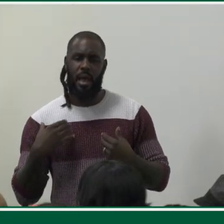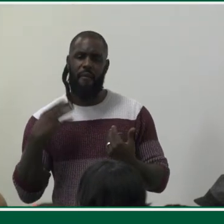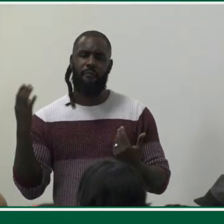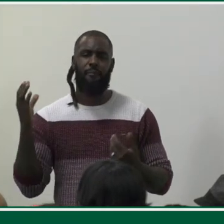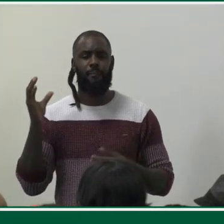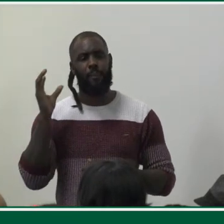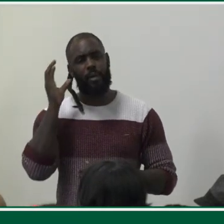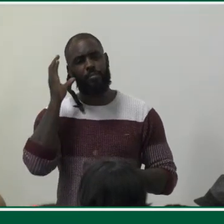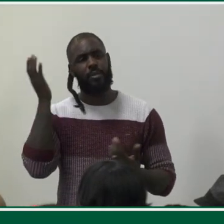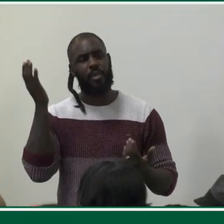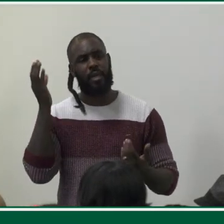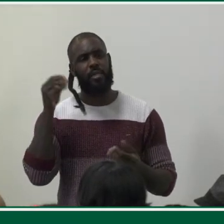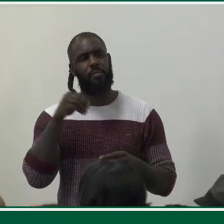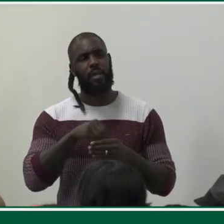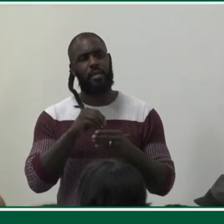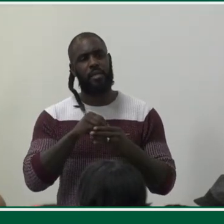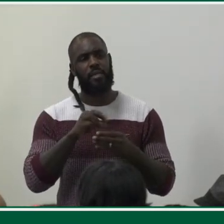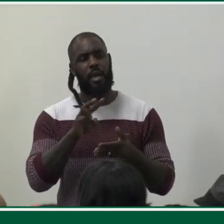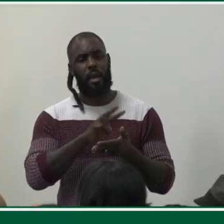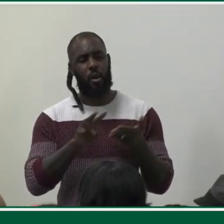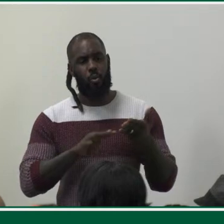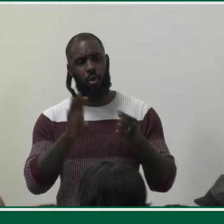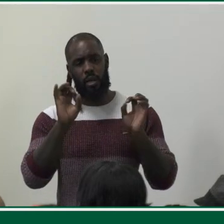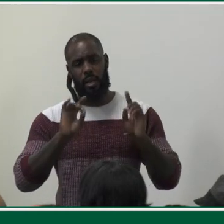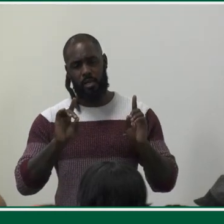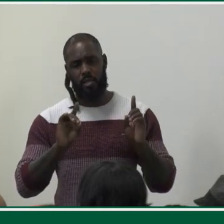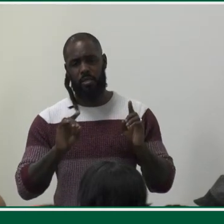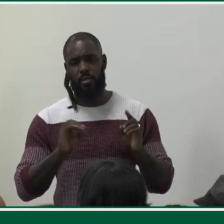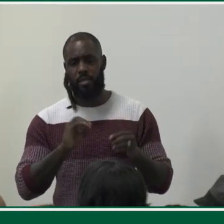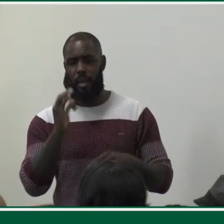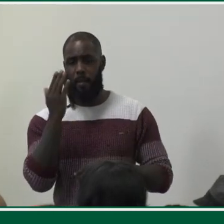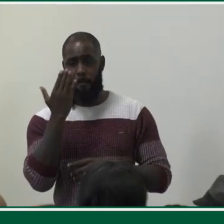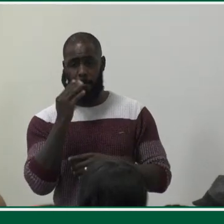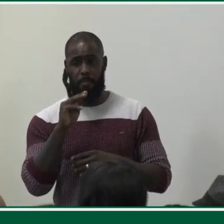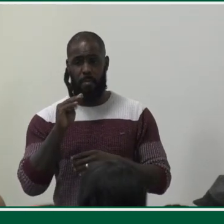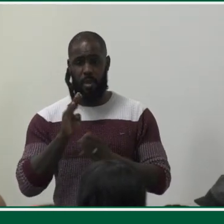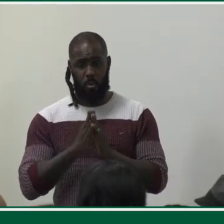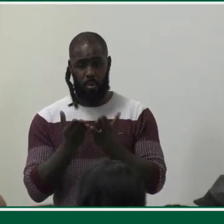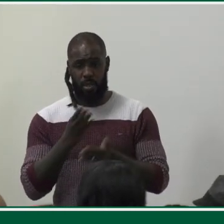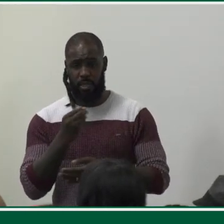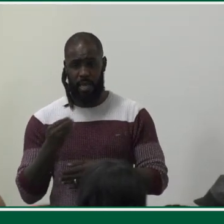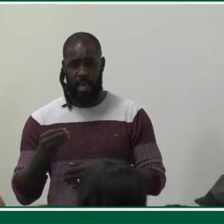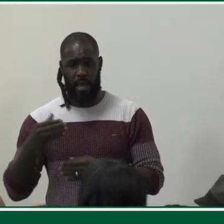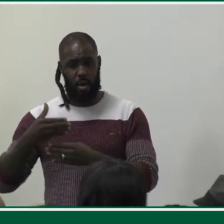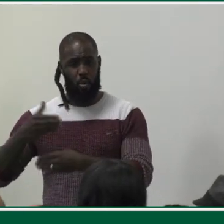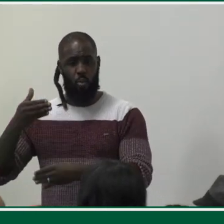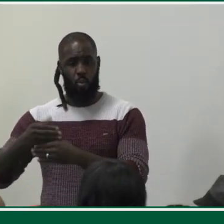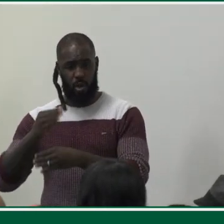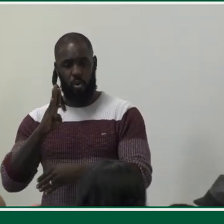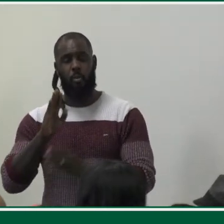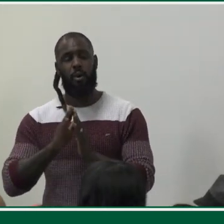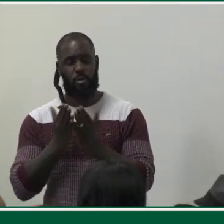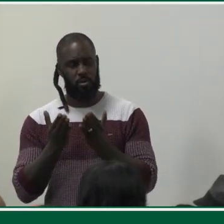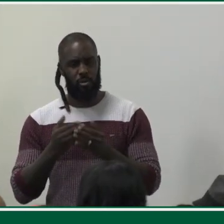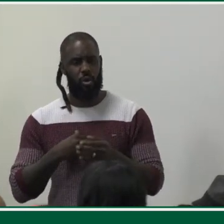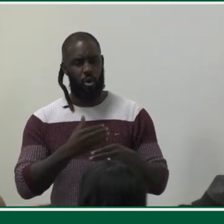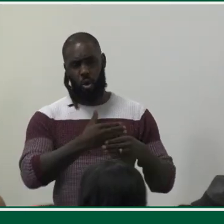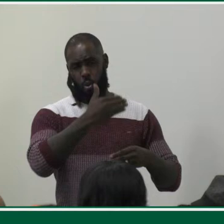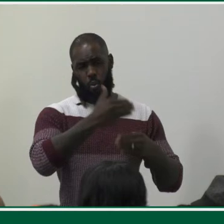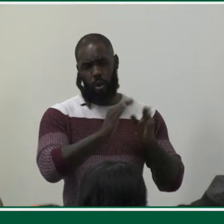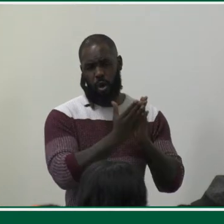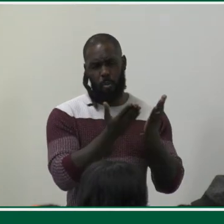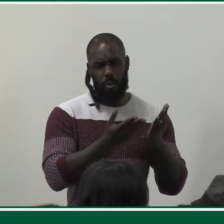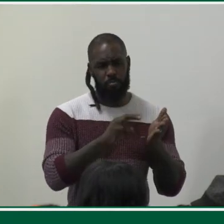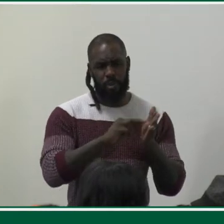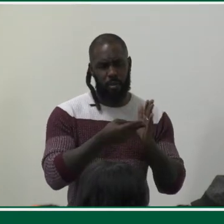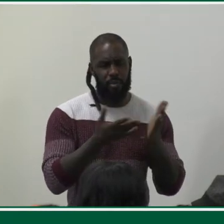in reading education called mirror books and window books, right? So a mirror book is where you